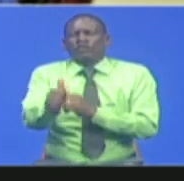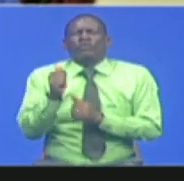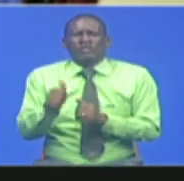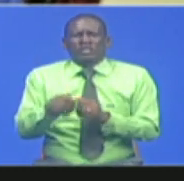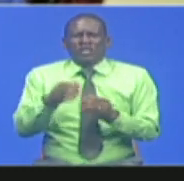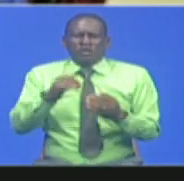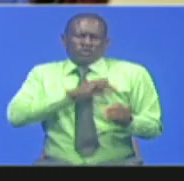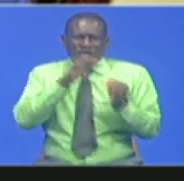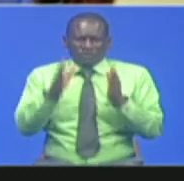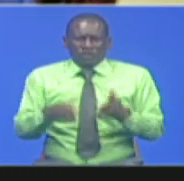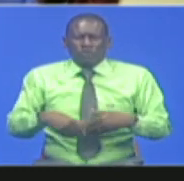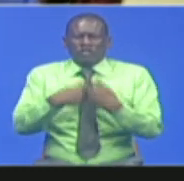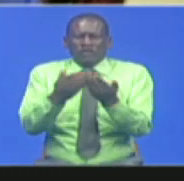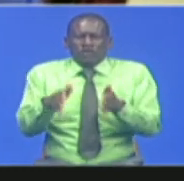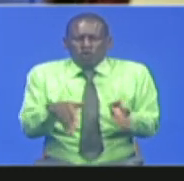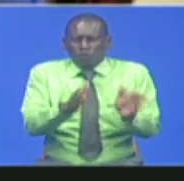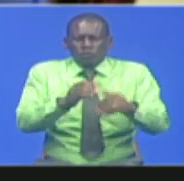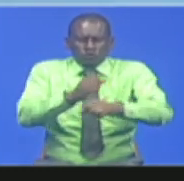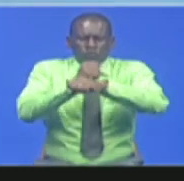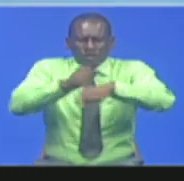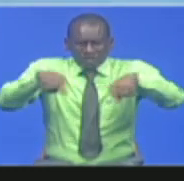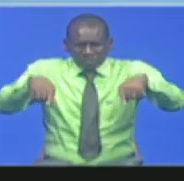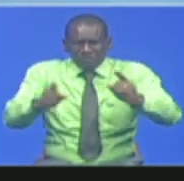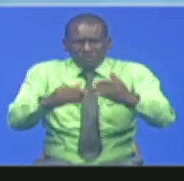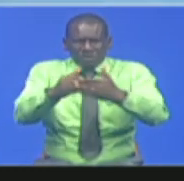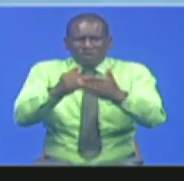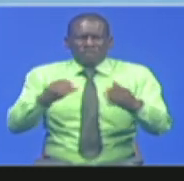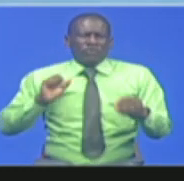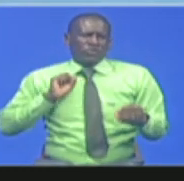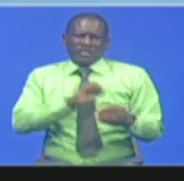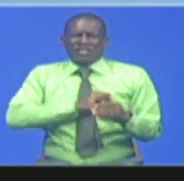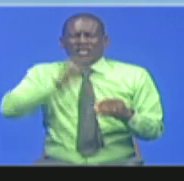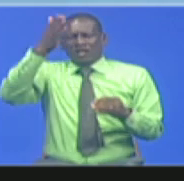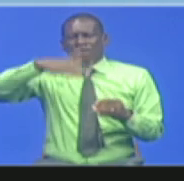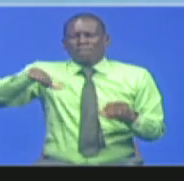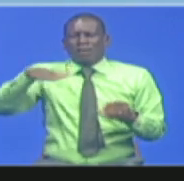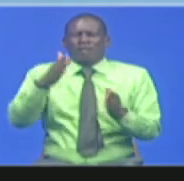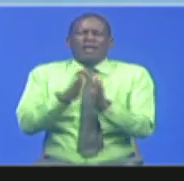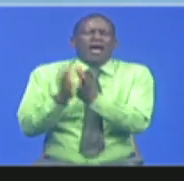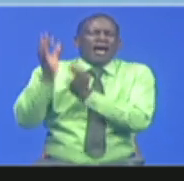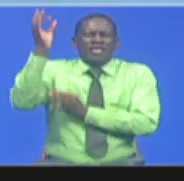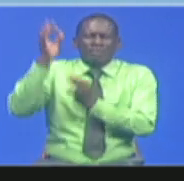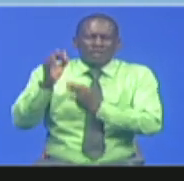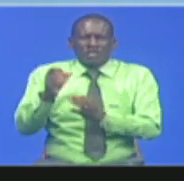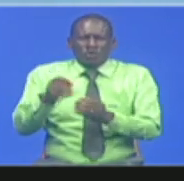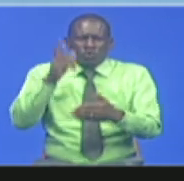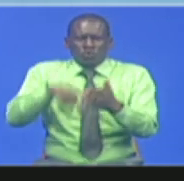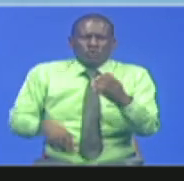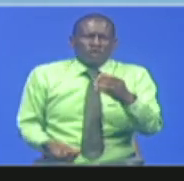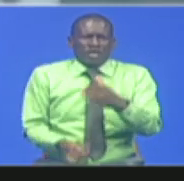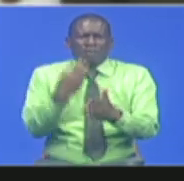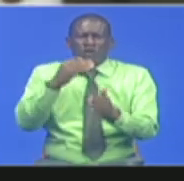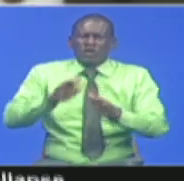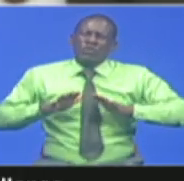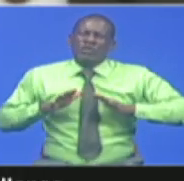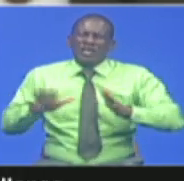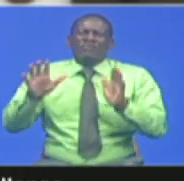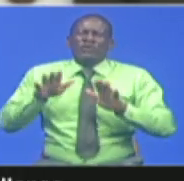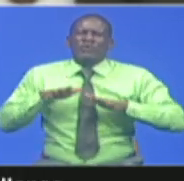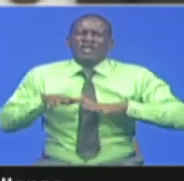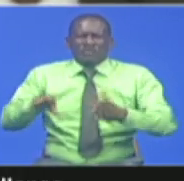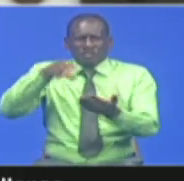be given an opportunity to defend himself before the Senate, and depending on the outcome, he will leave office or retain his